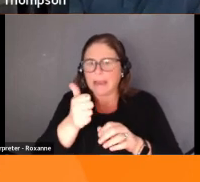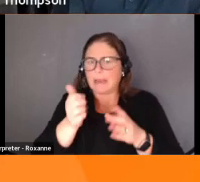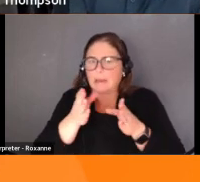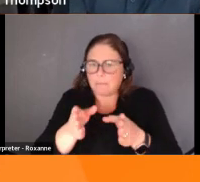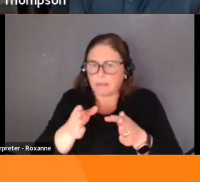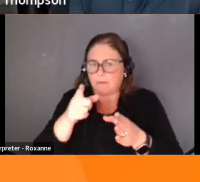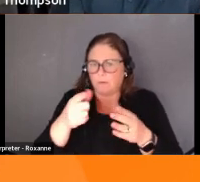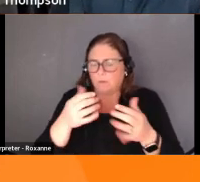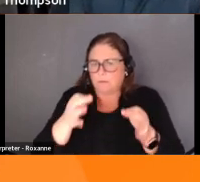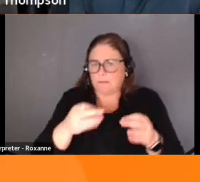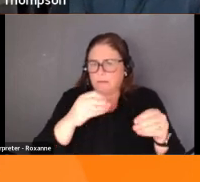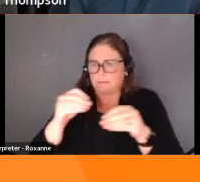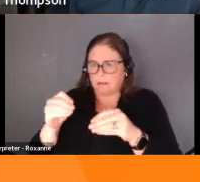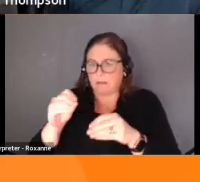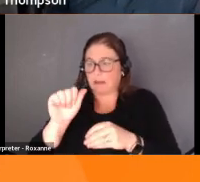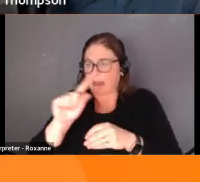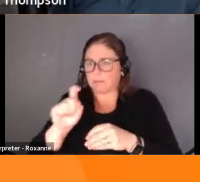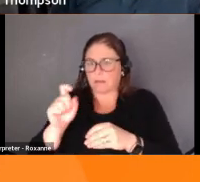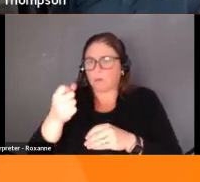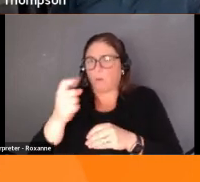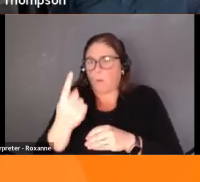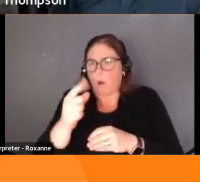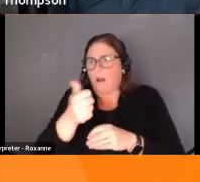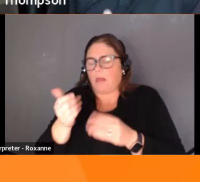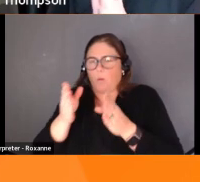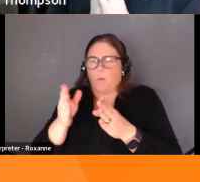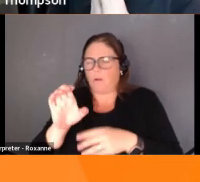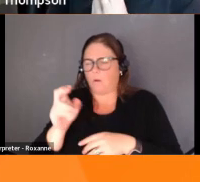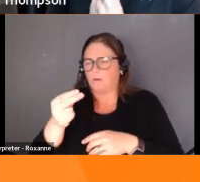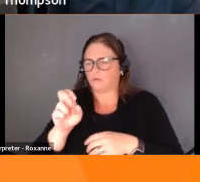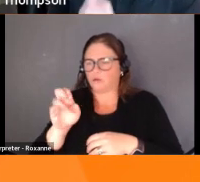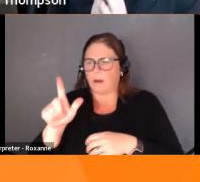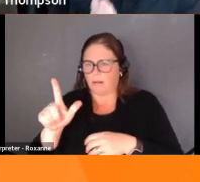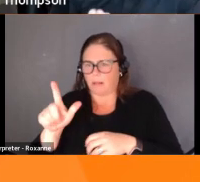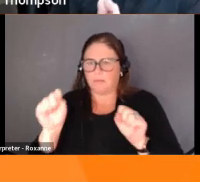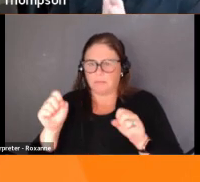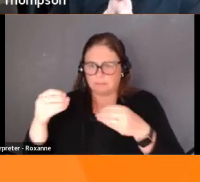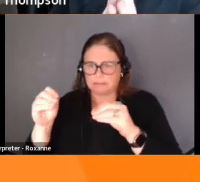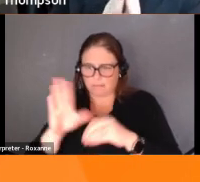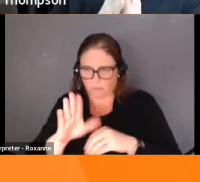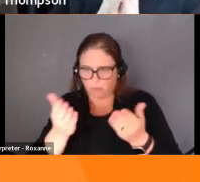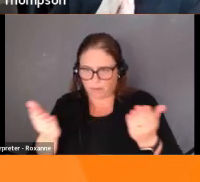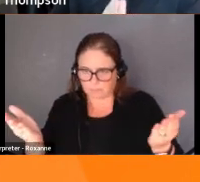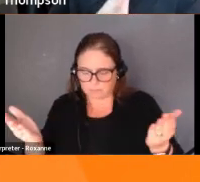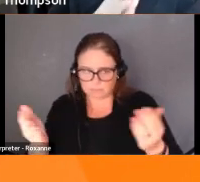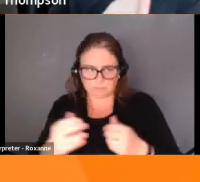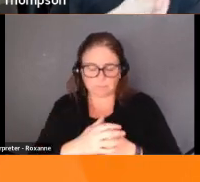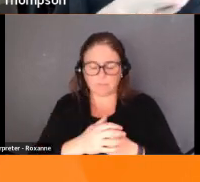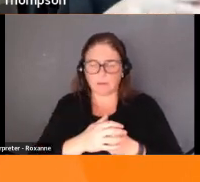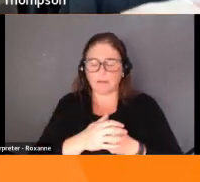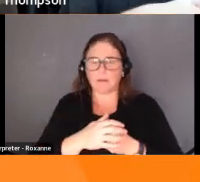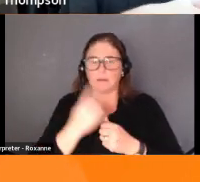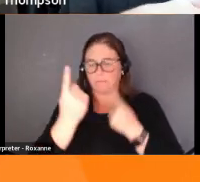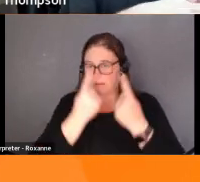Okay, so we want to make sure from a profitability perspective that we start